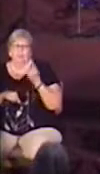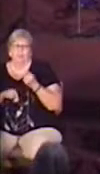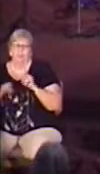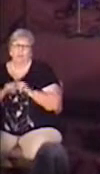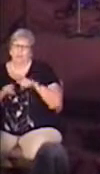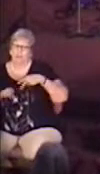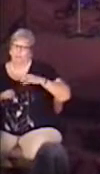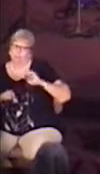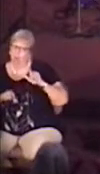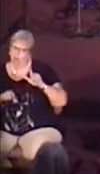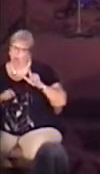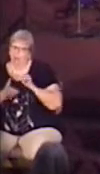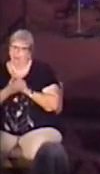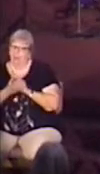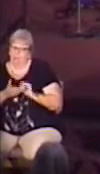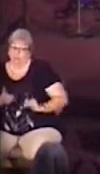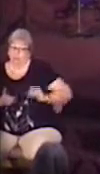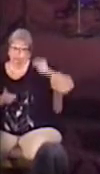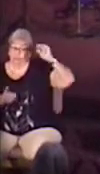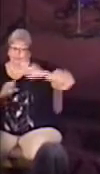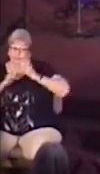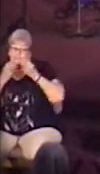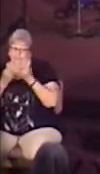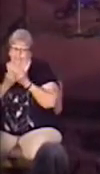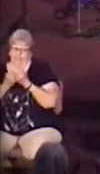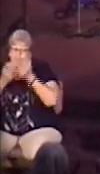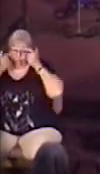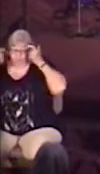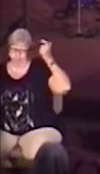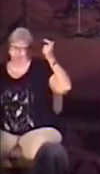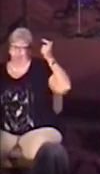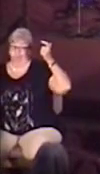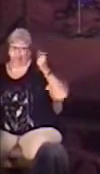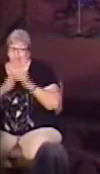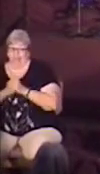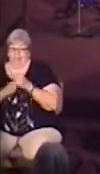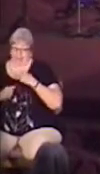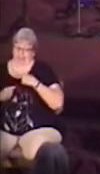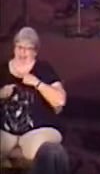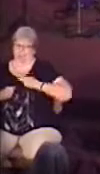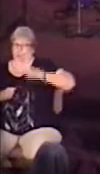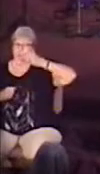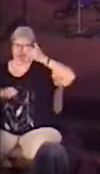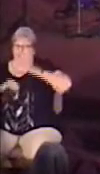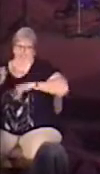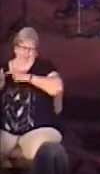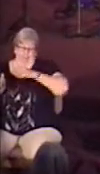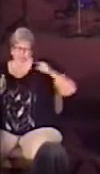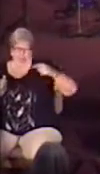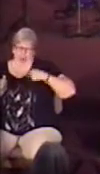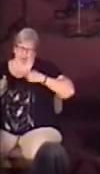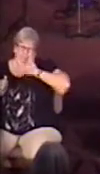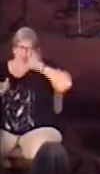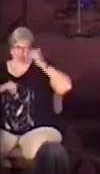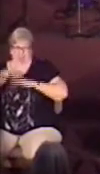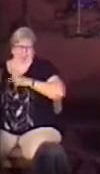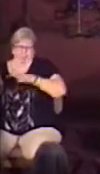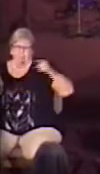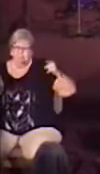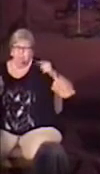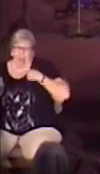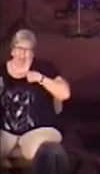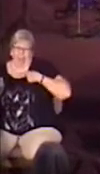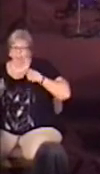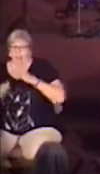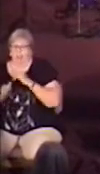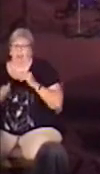Apostle Paul, who was raised in a society of enslavement, of I am higher than you, I am better than you, I